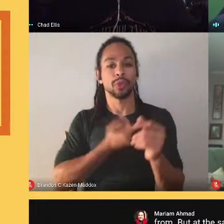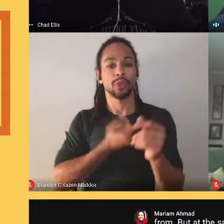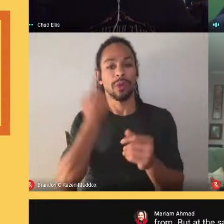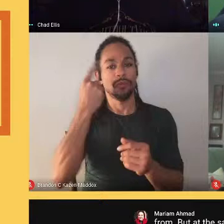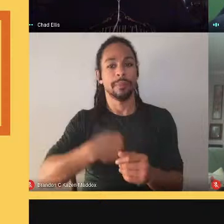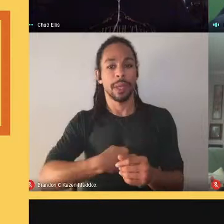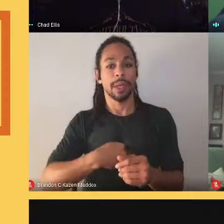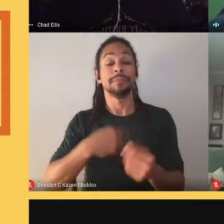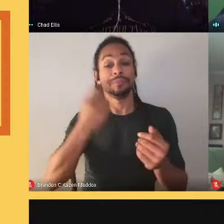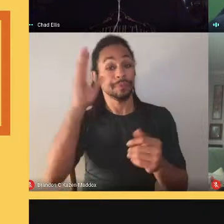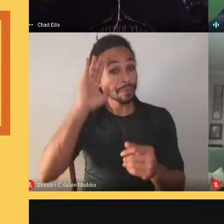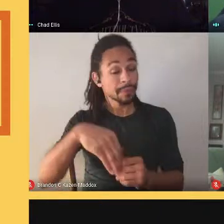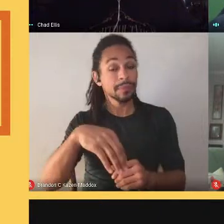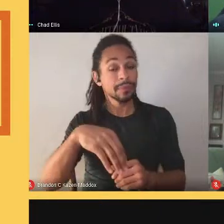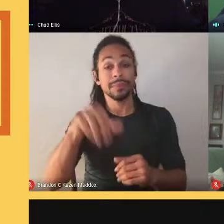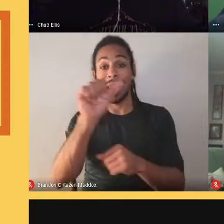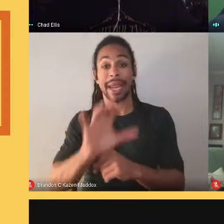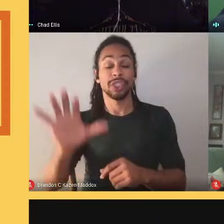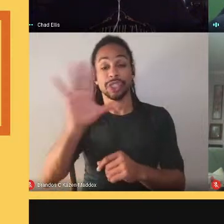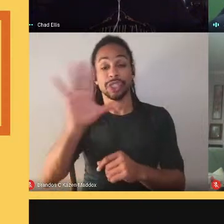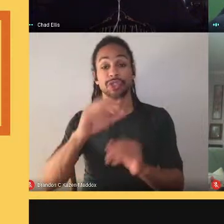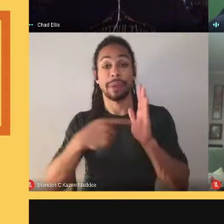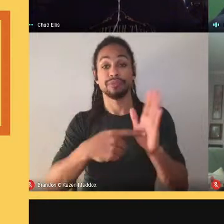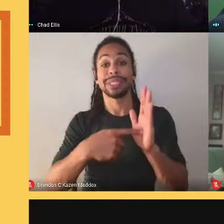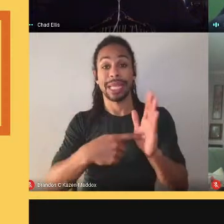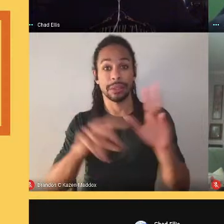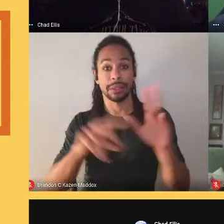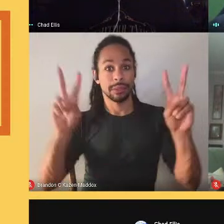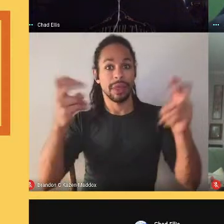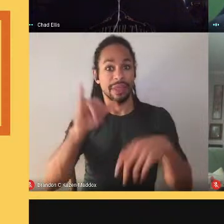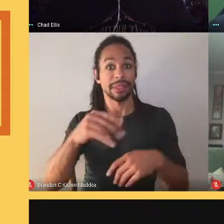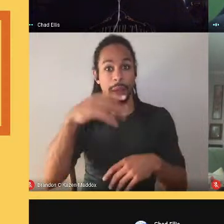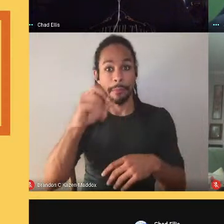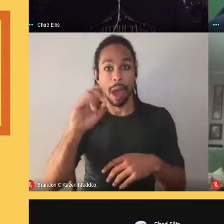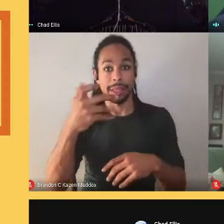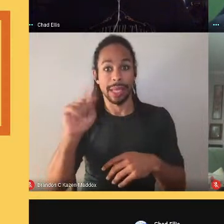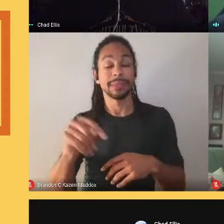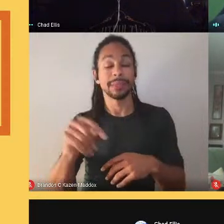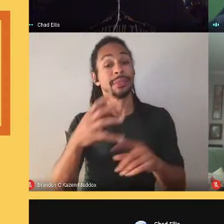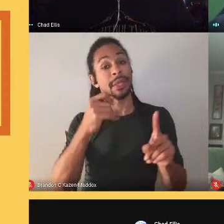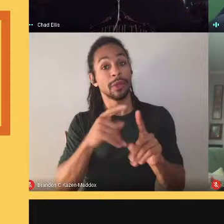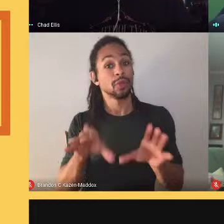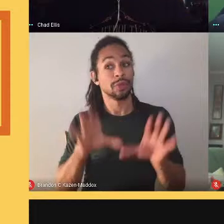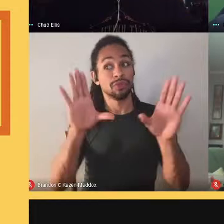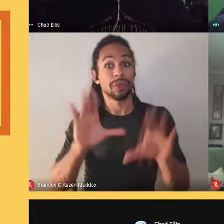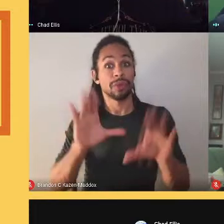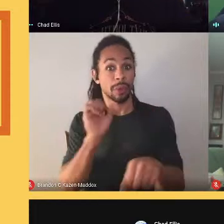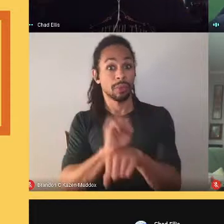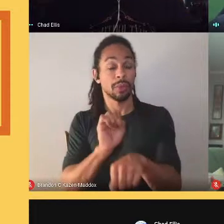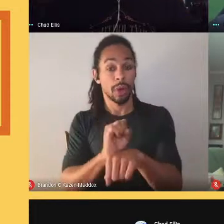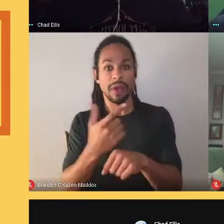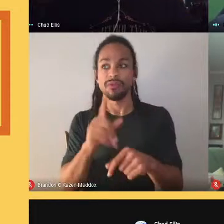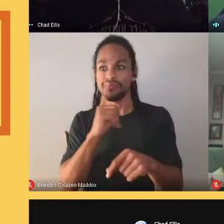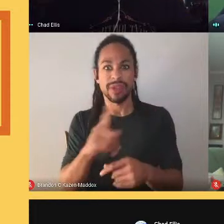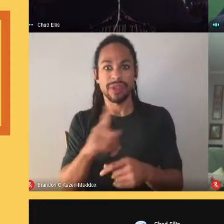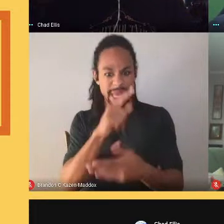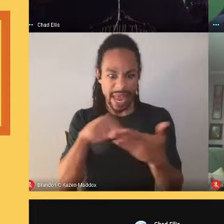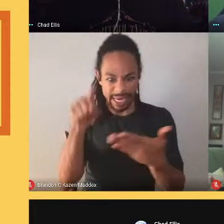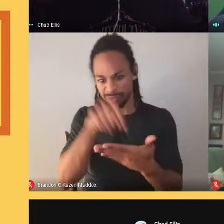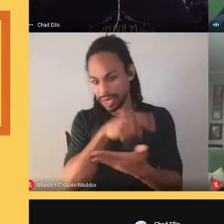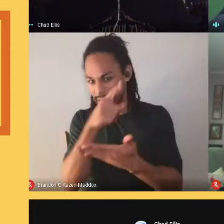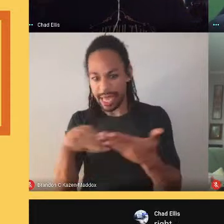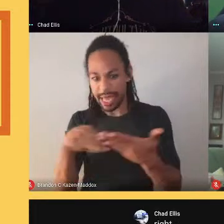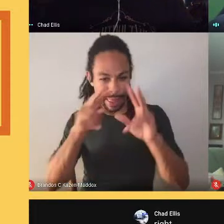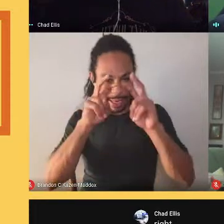great podcast, is doing a lot of really great work of critically examining these old campaign settings with their Critical